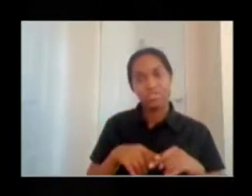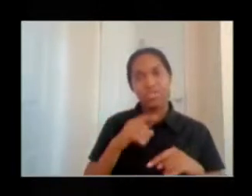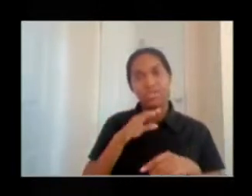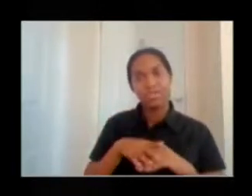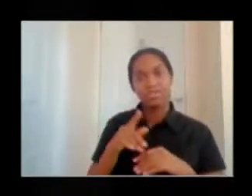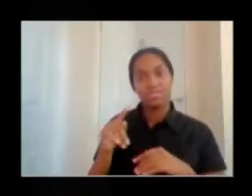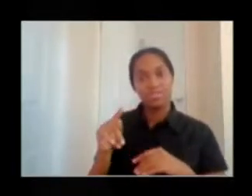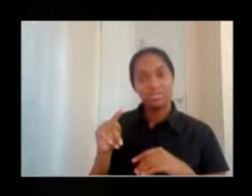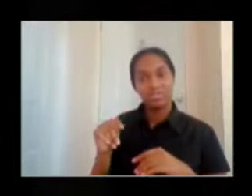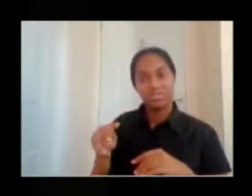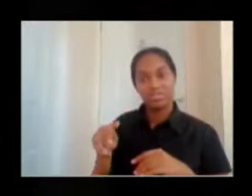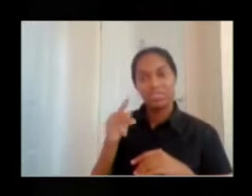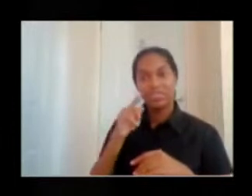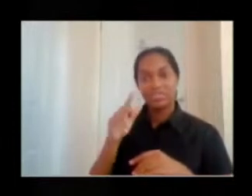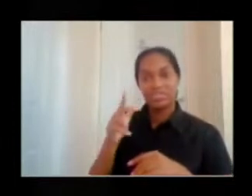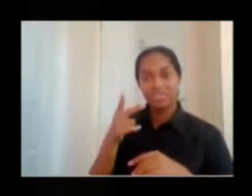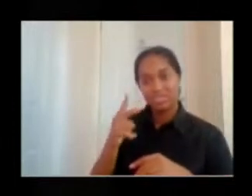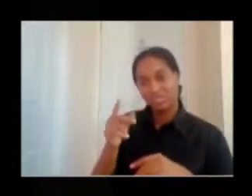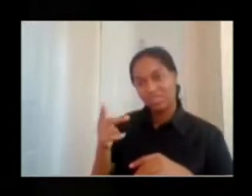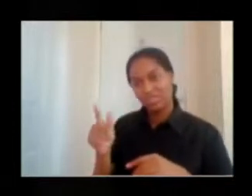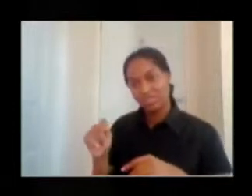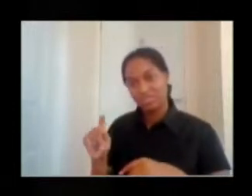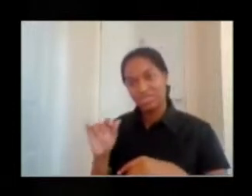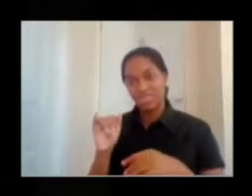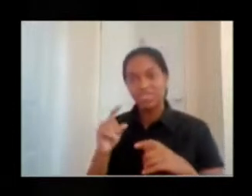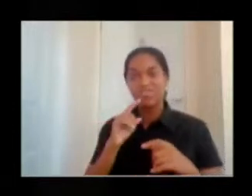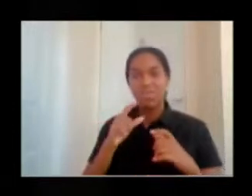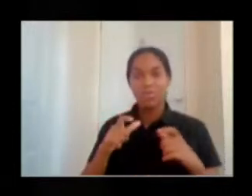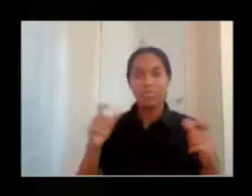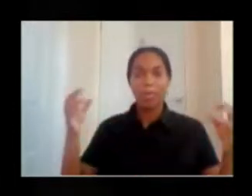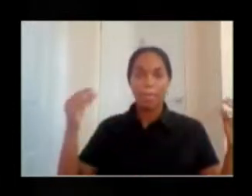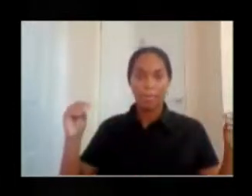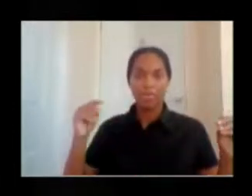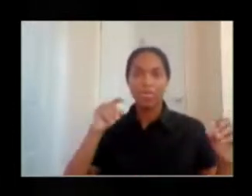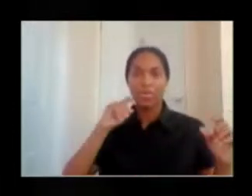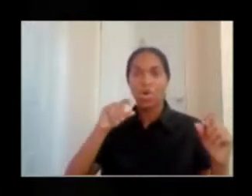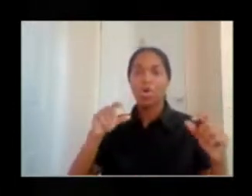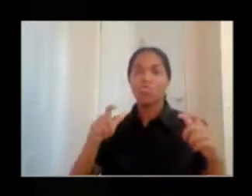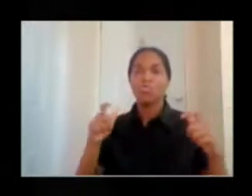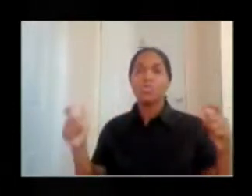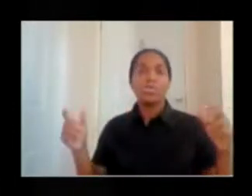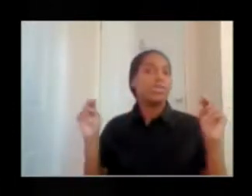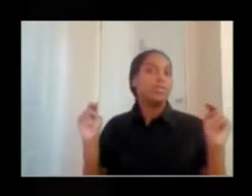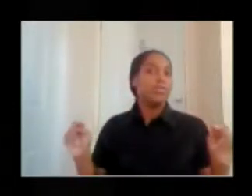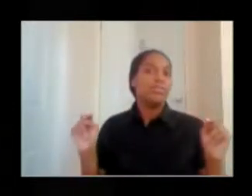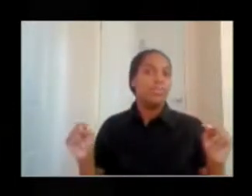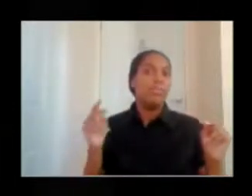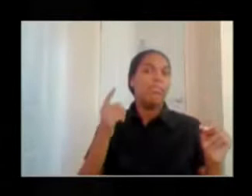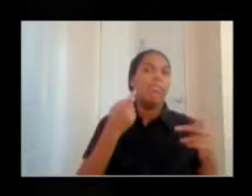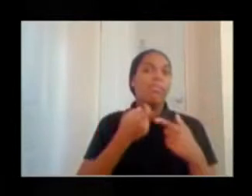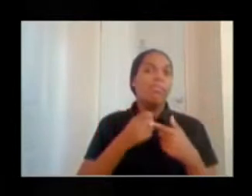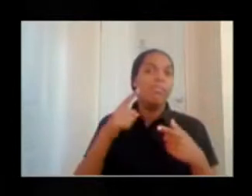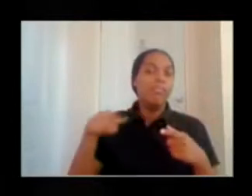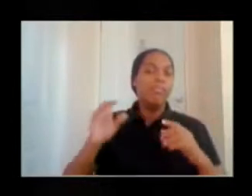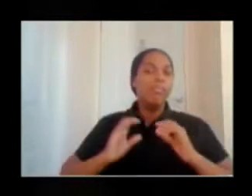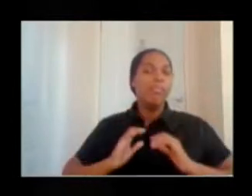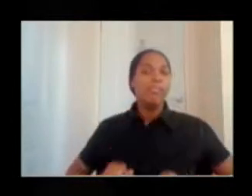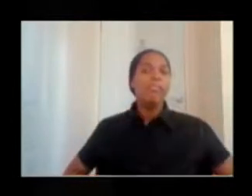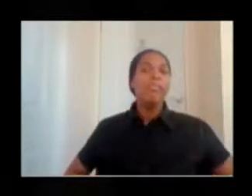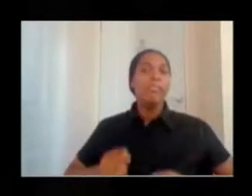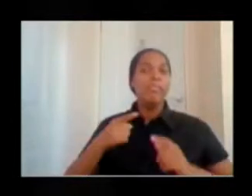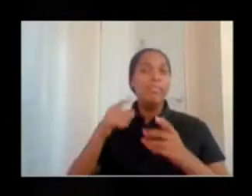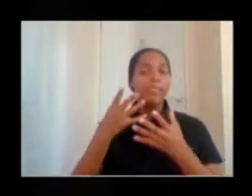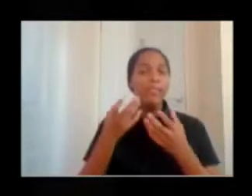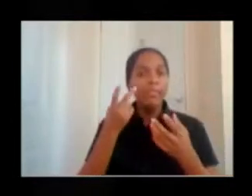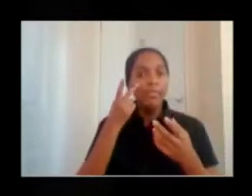third TV. So that's a kind of, huge market or huge need from the kind of consumer. They want to watch, kind